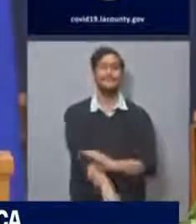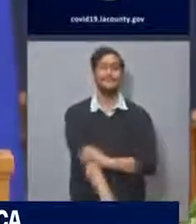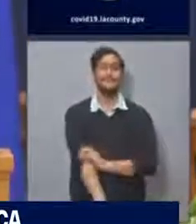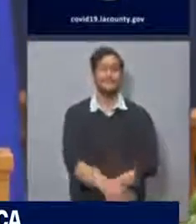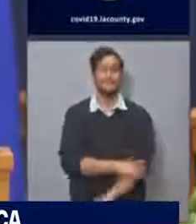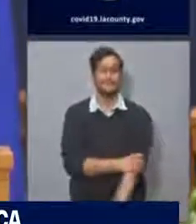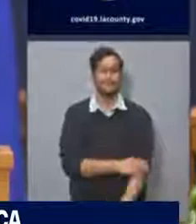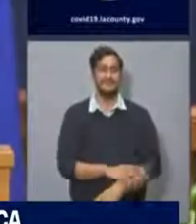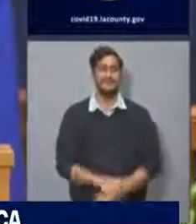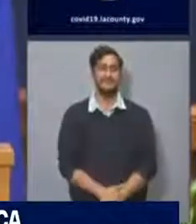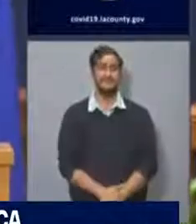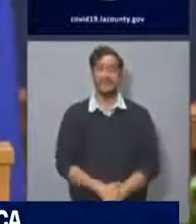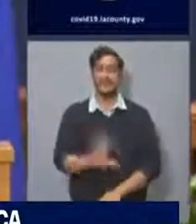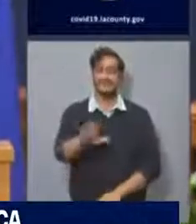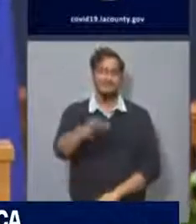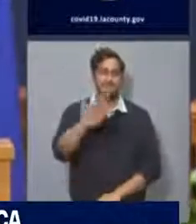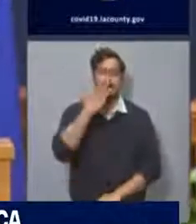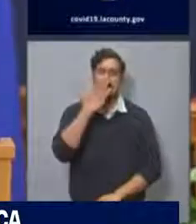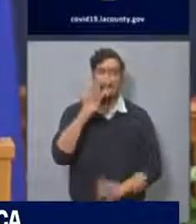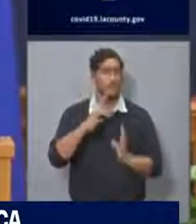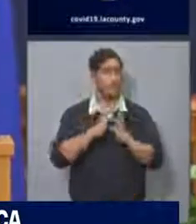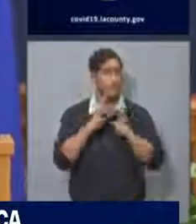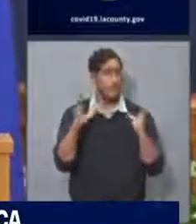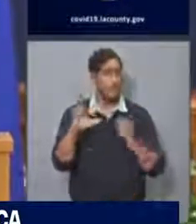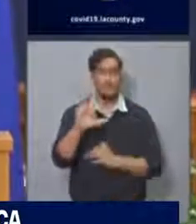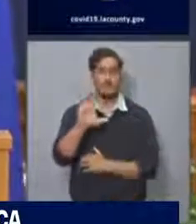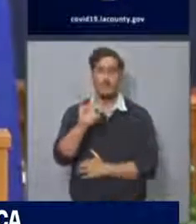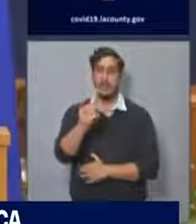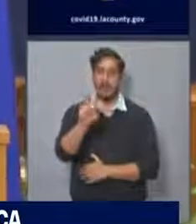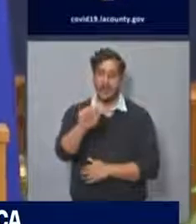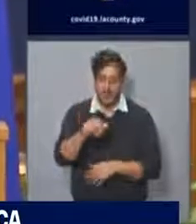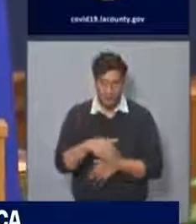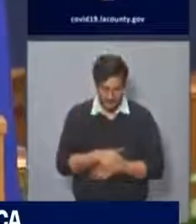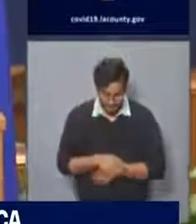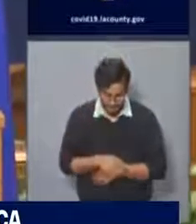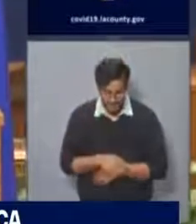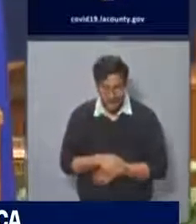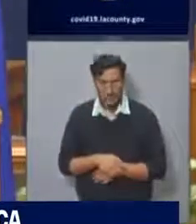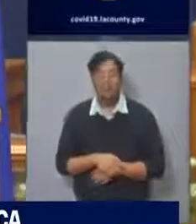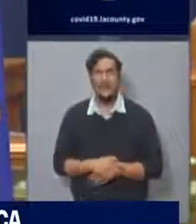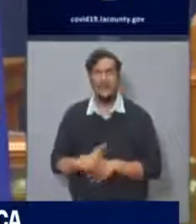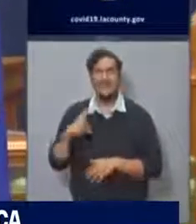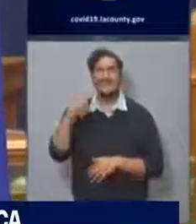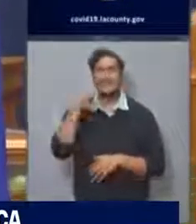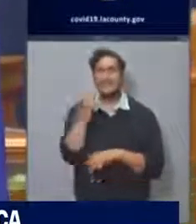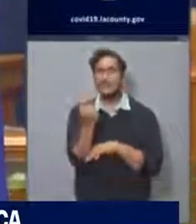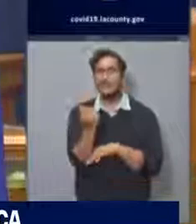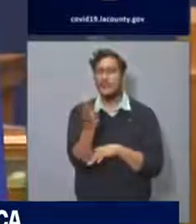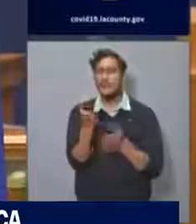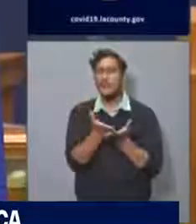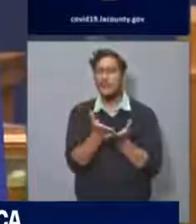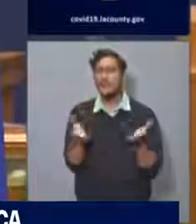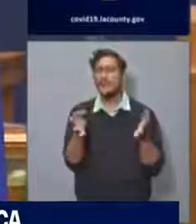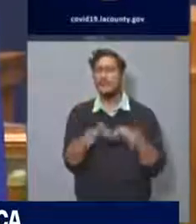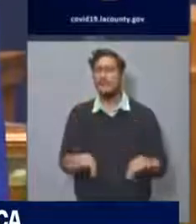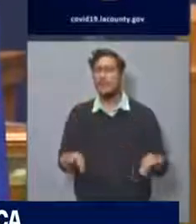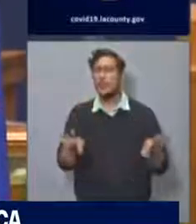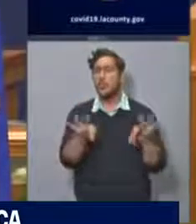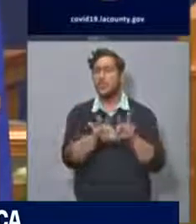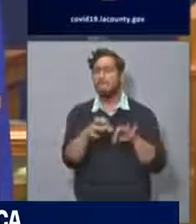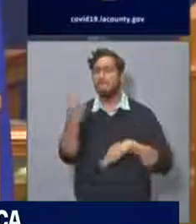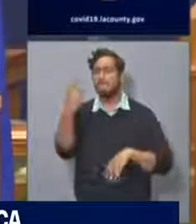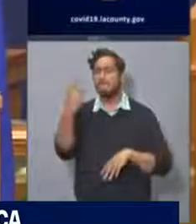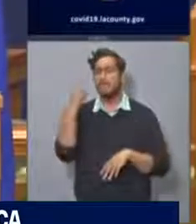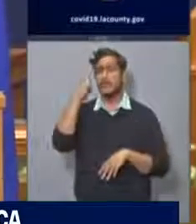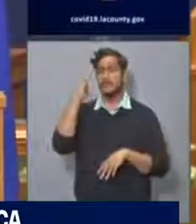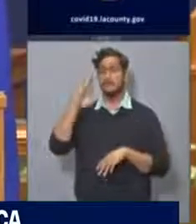Thanks. Oh, sorry. Thanks so much, Claudia. Yeah, I think a couple of things are important to note. Early